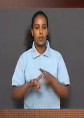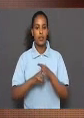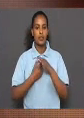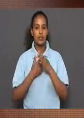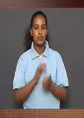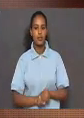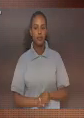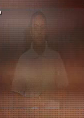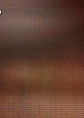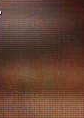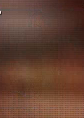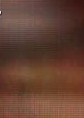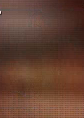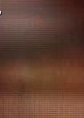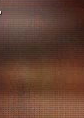Begin.